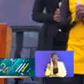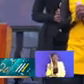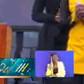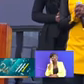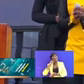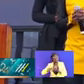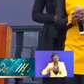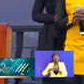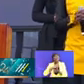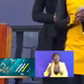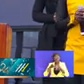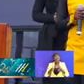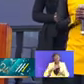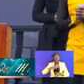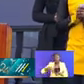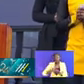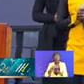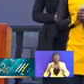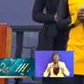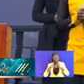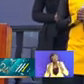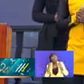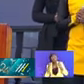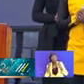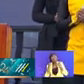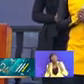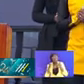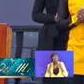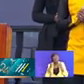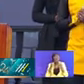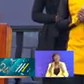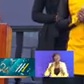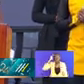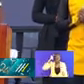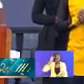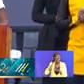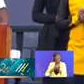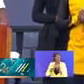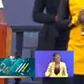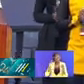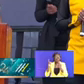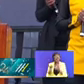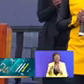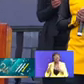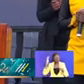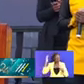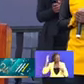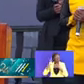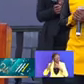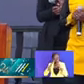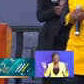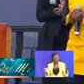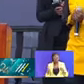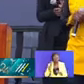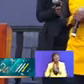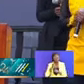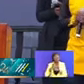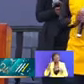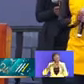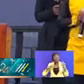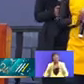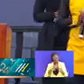are here all the pastors from roak assembly I believe you can do a better job than me but